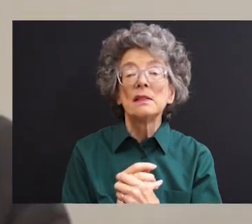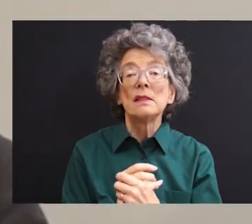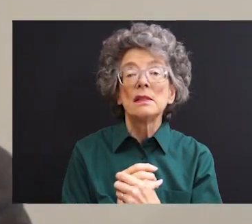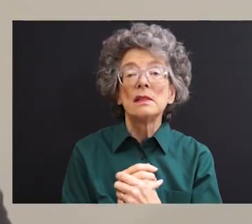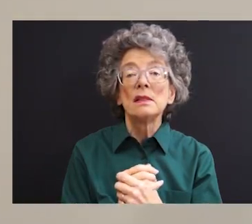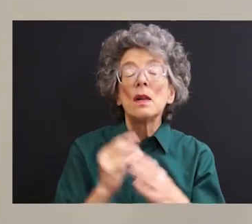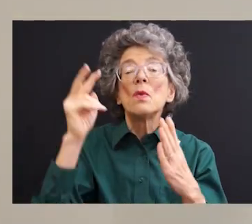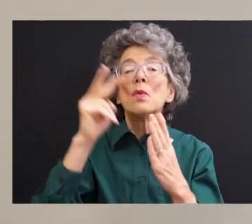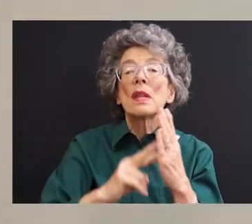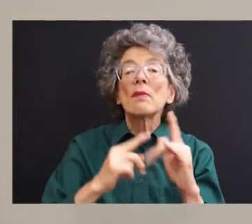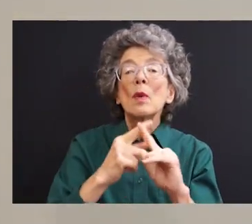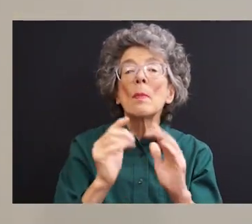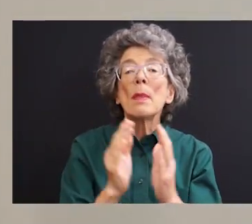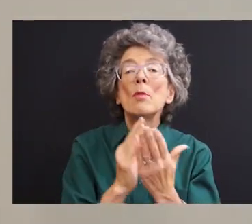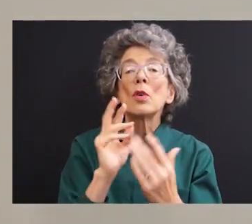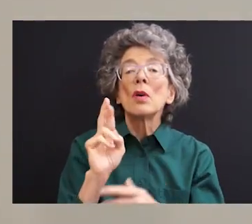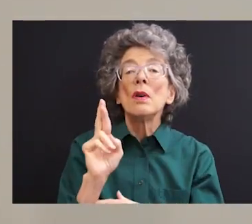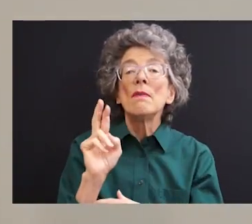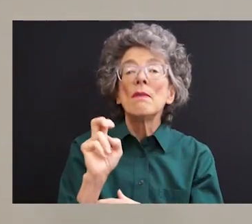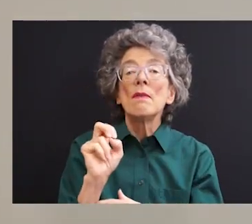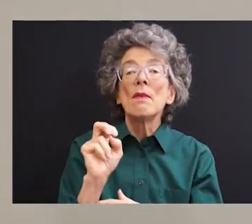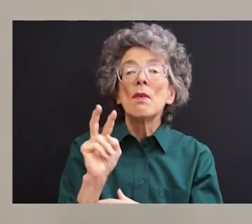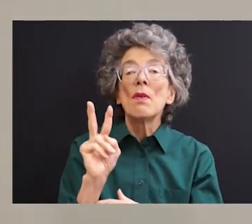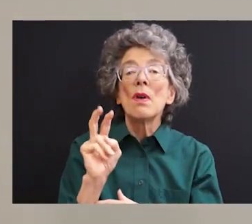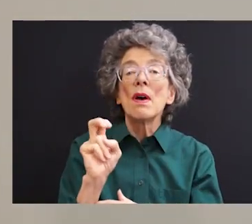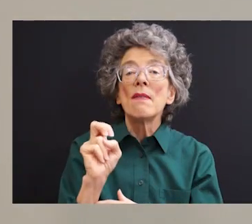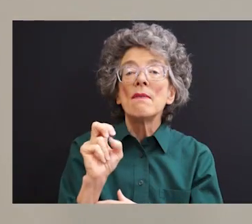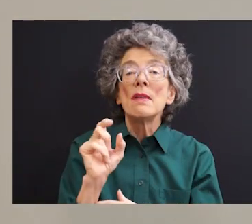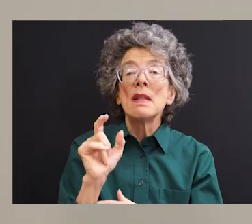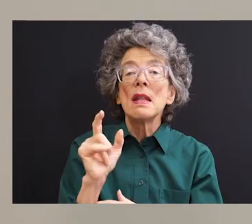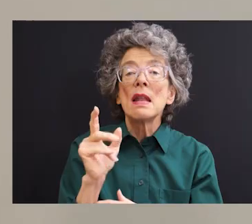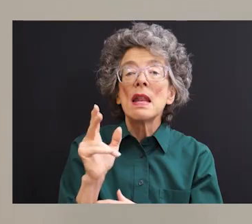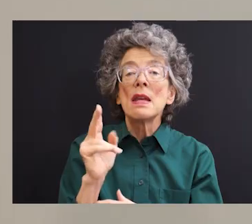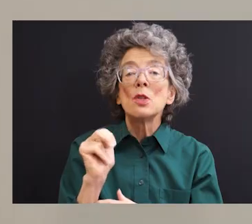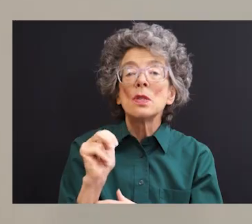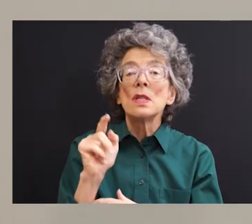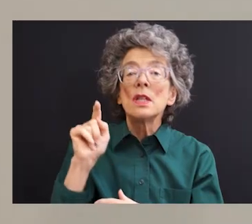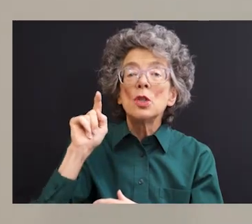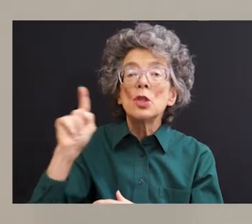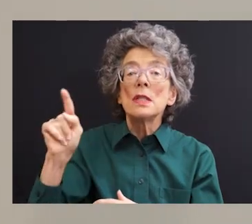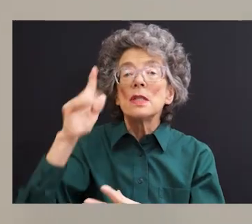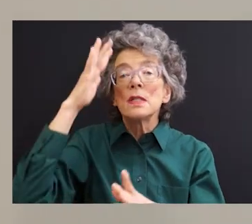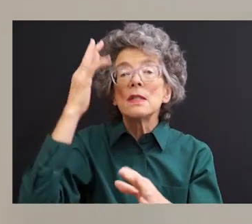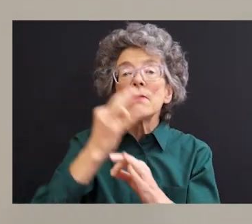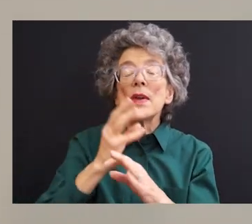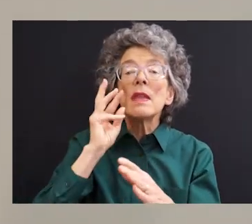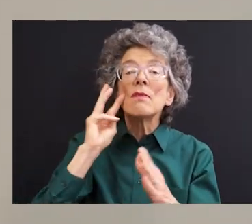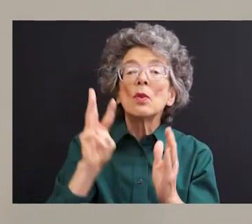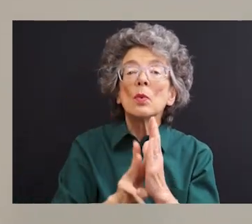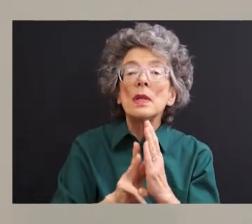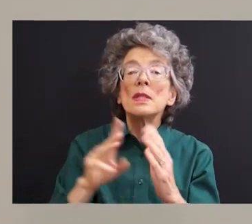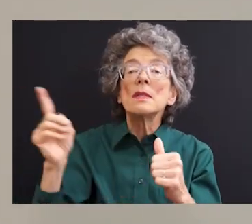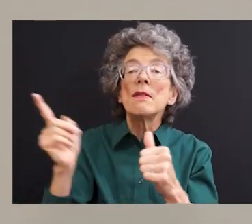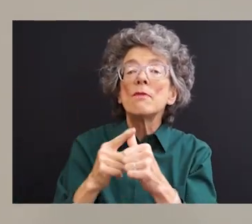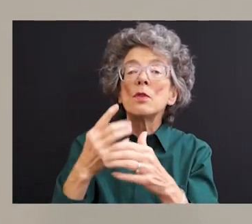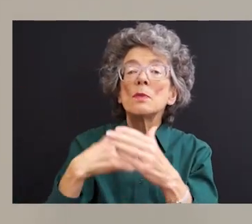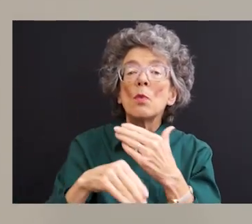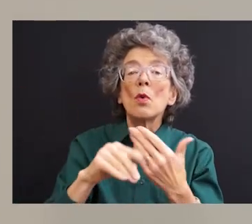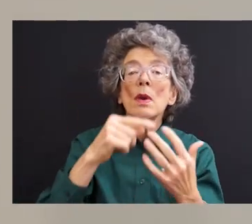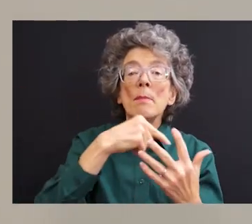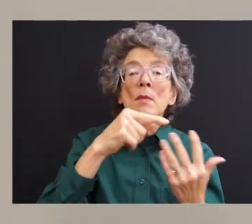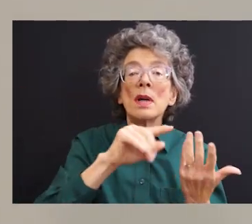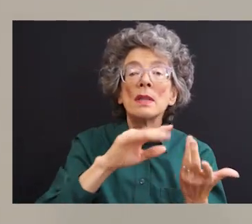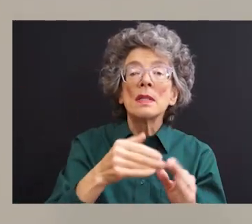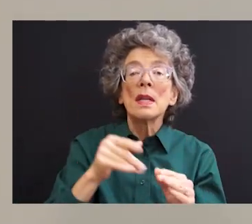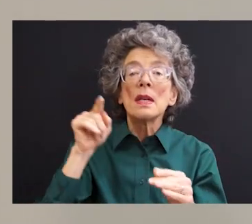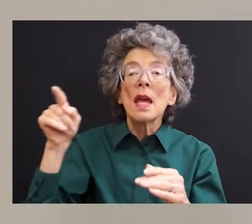Reading from the book of Revelation. Jesus Christ is the faithful witness, the firstborn of the dead and ruler of the